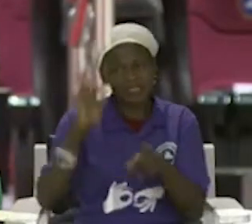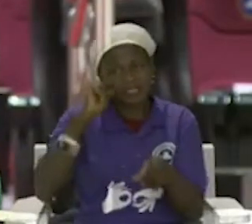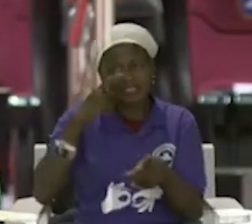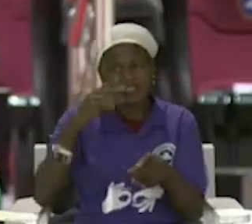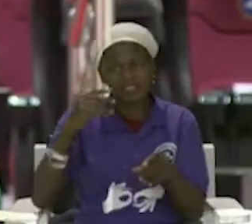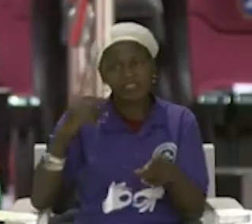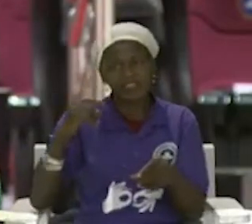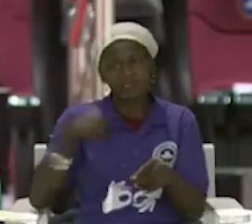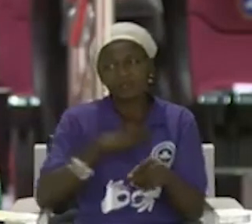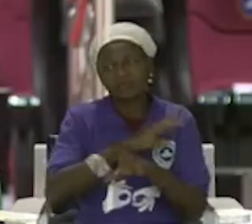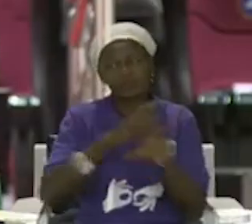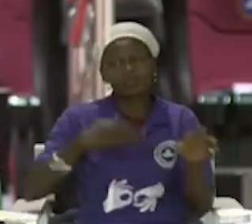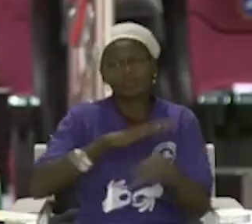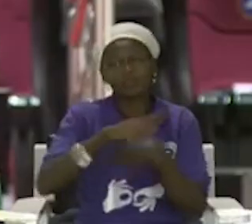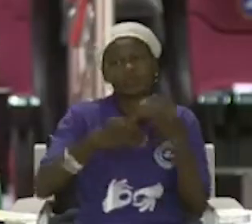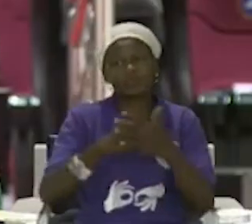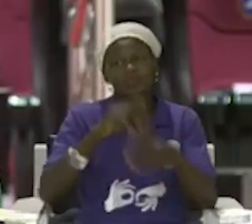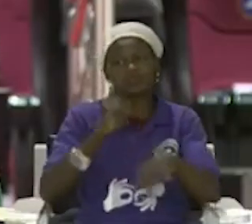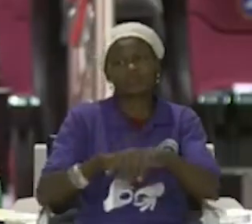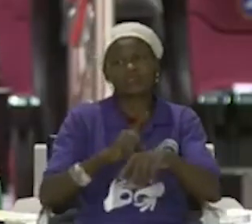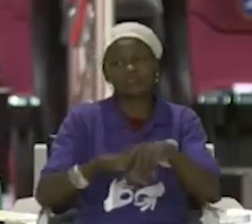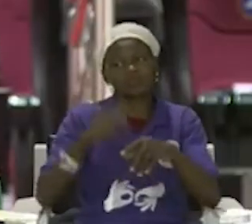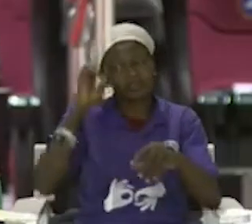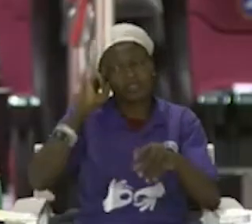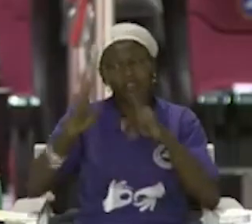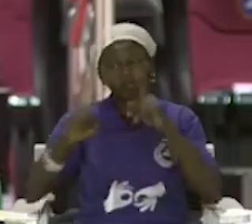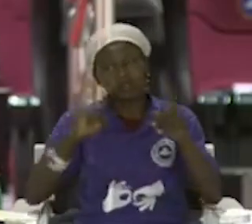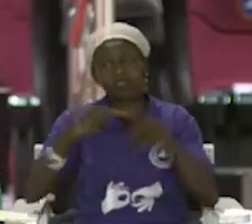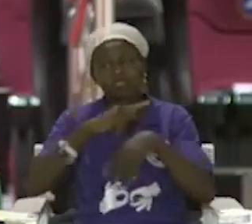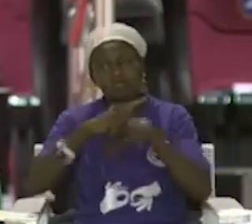haven't got the time. It talks about